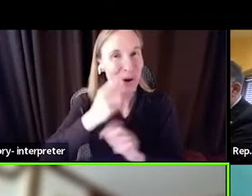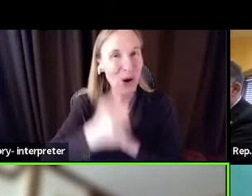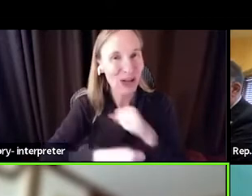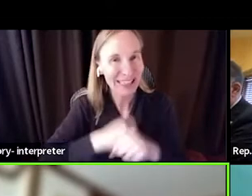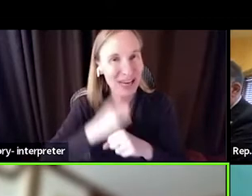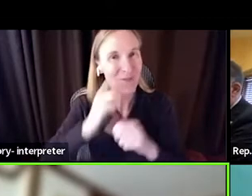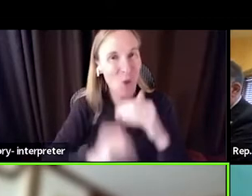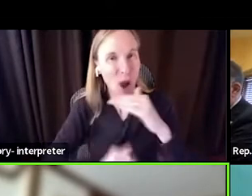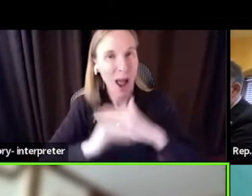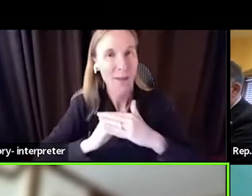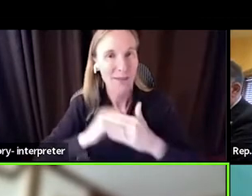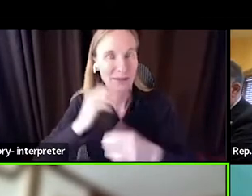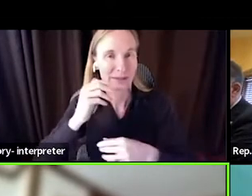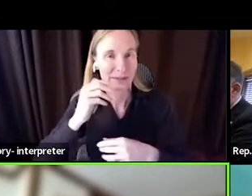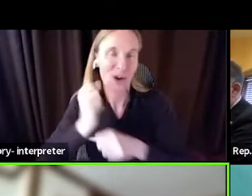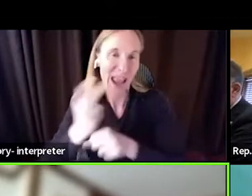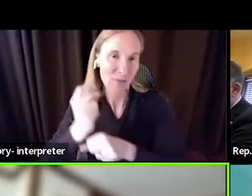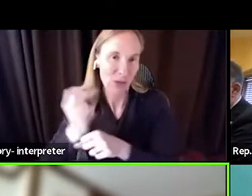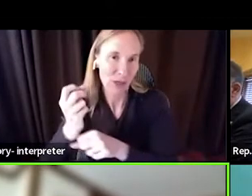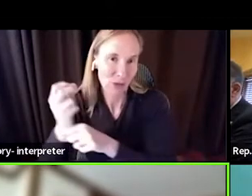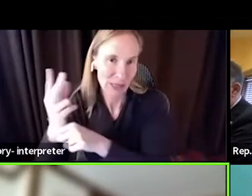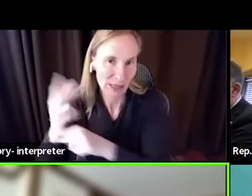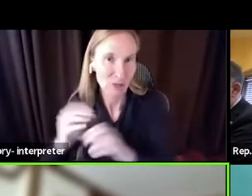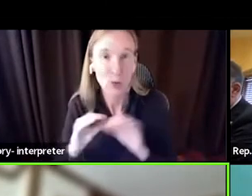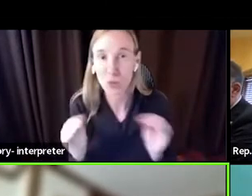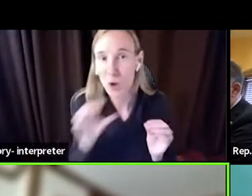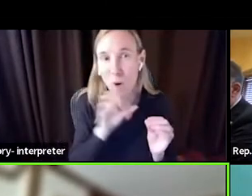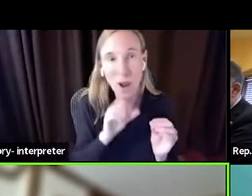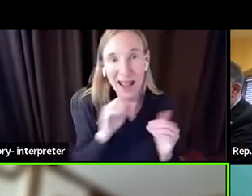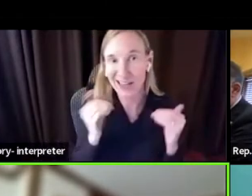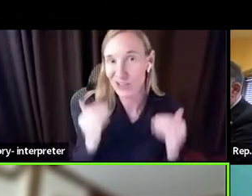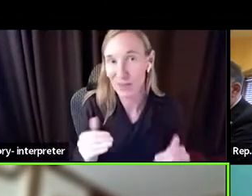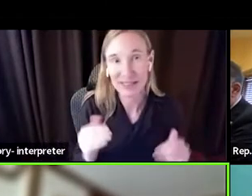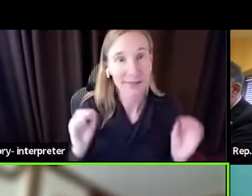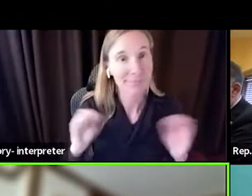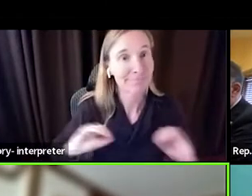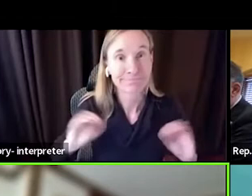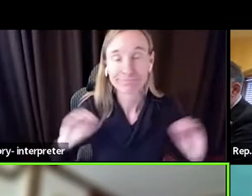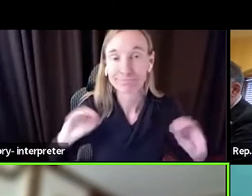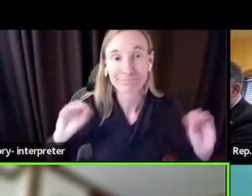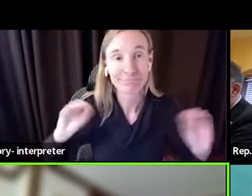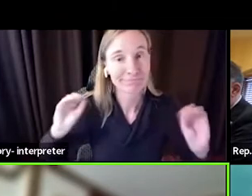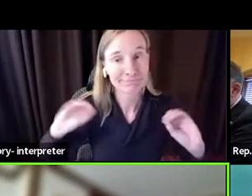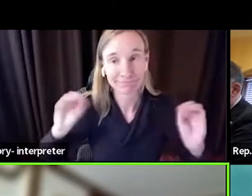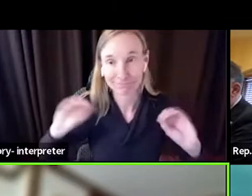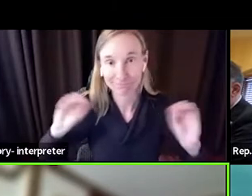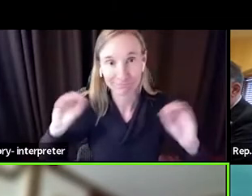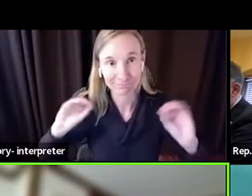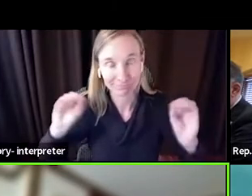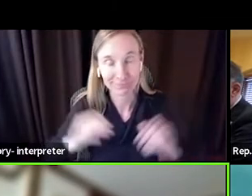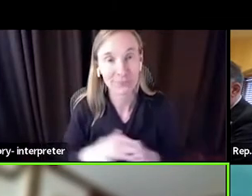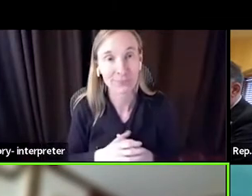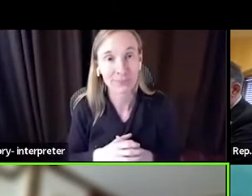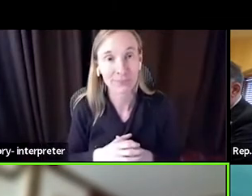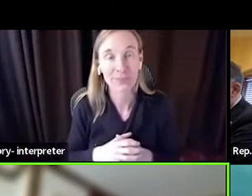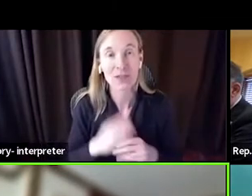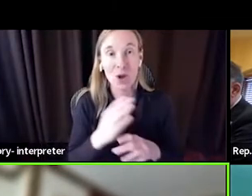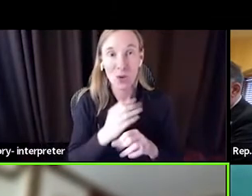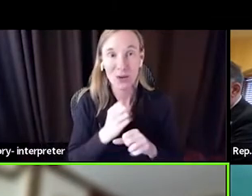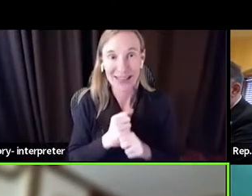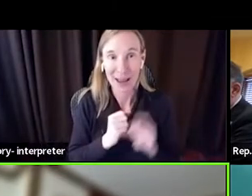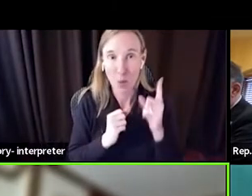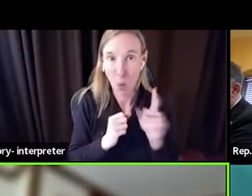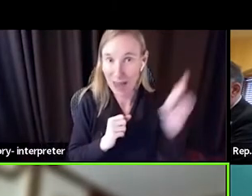That's a federal limitation. Or restriction on having age limitations. And then issuers